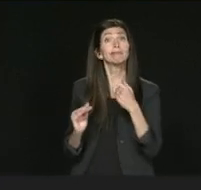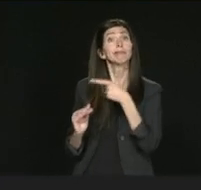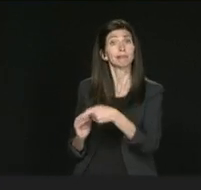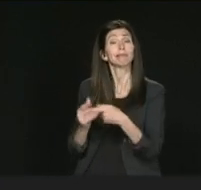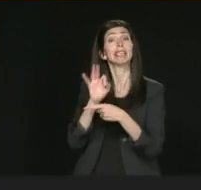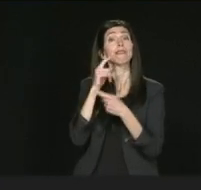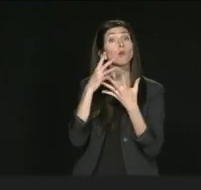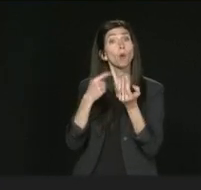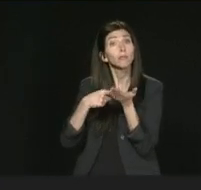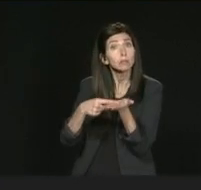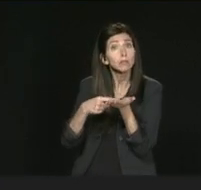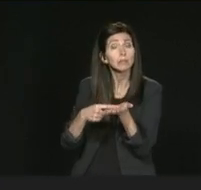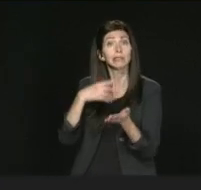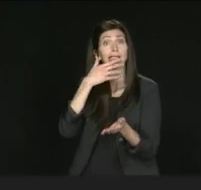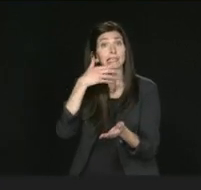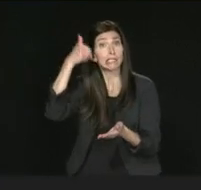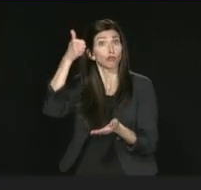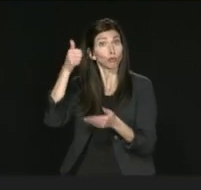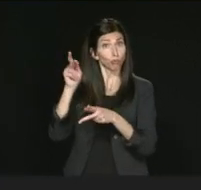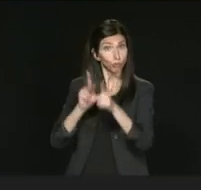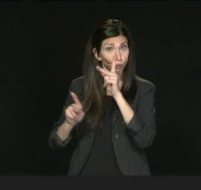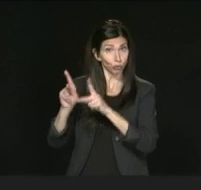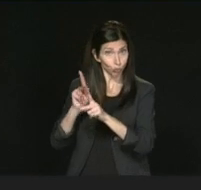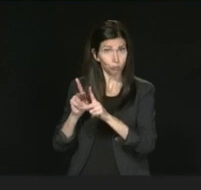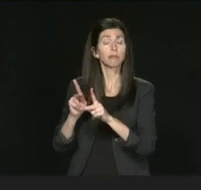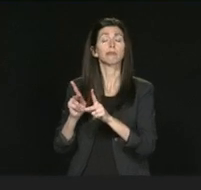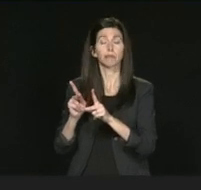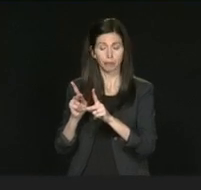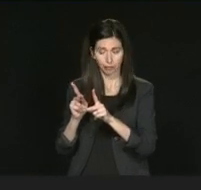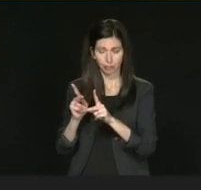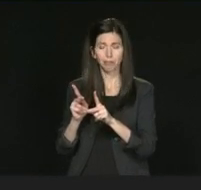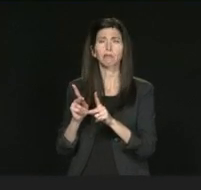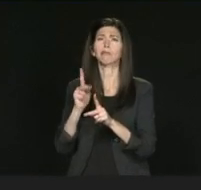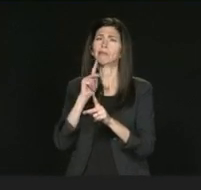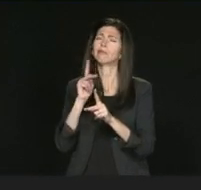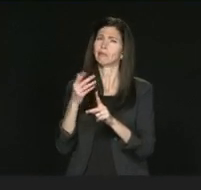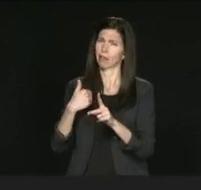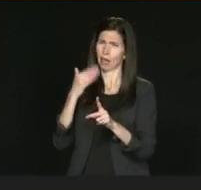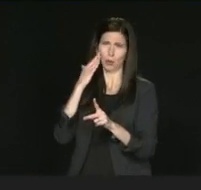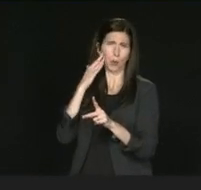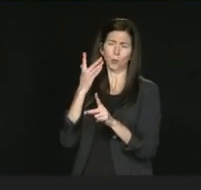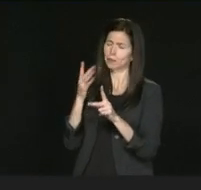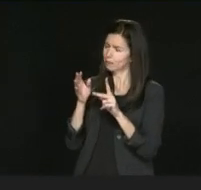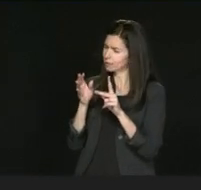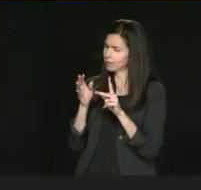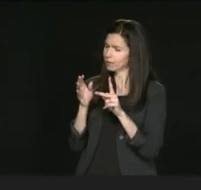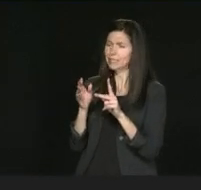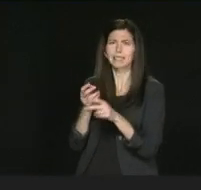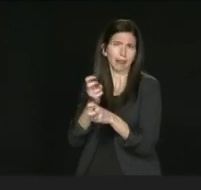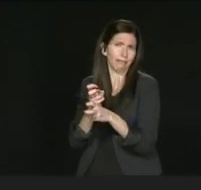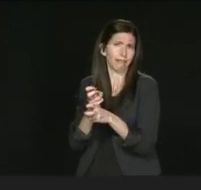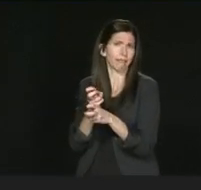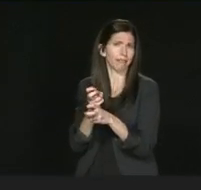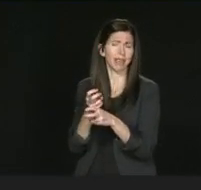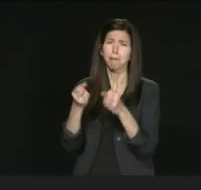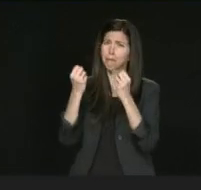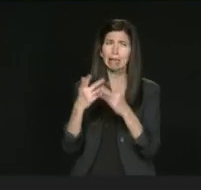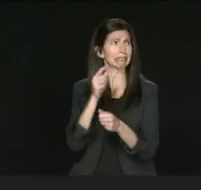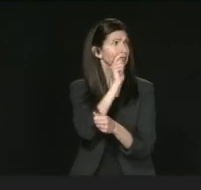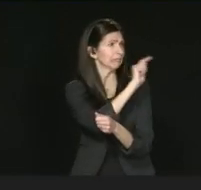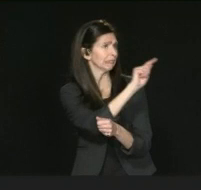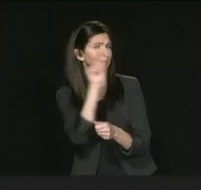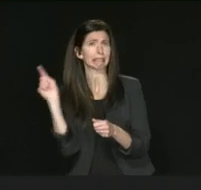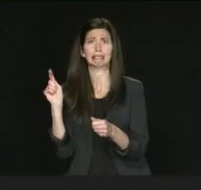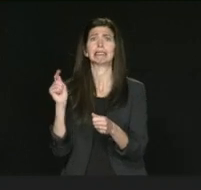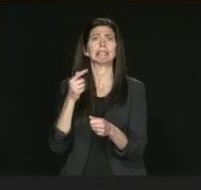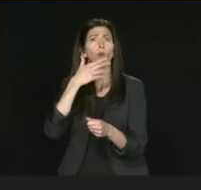that. And we understand that it's very difficult for millions of seniors in Canada and in Quebec in particular. And an announcement will